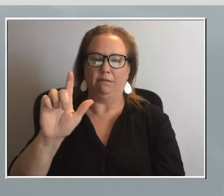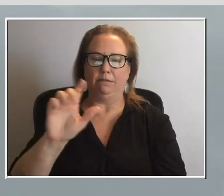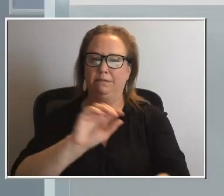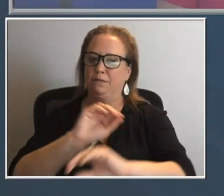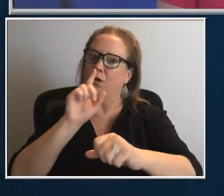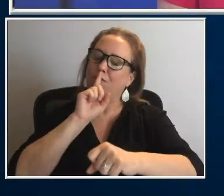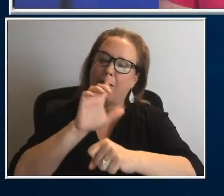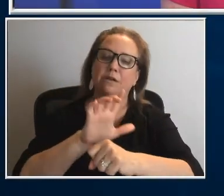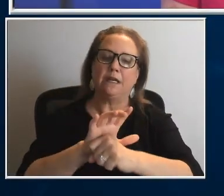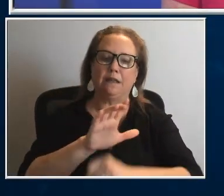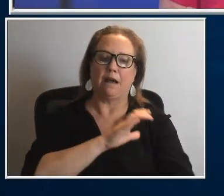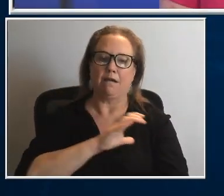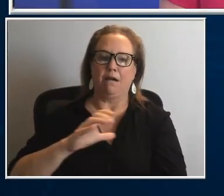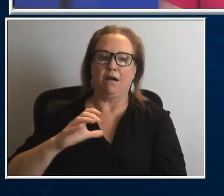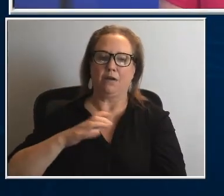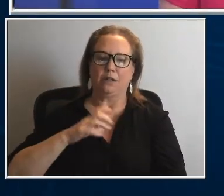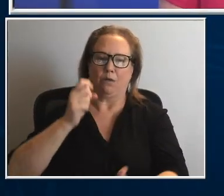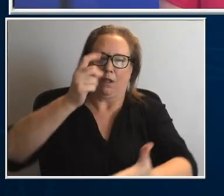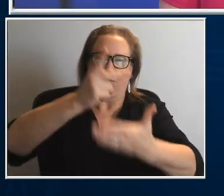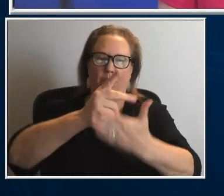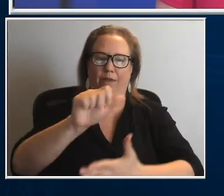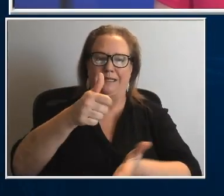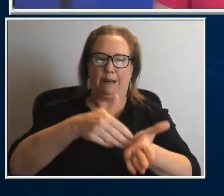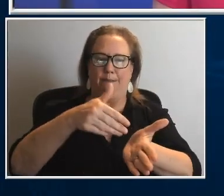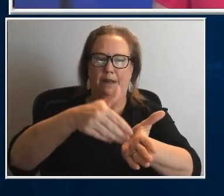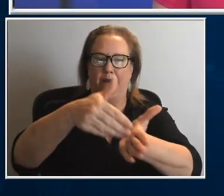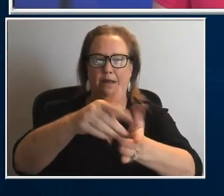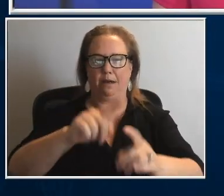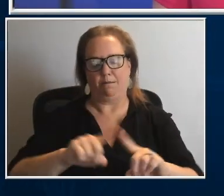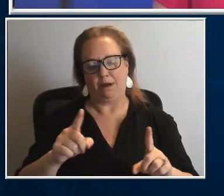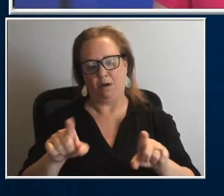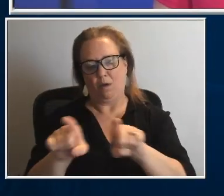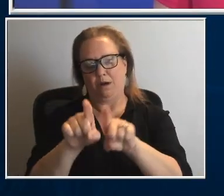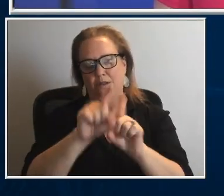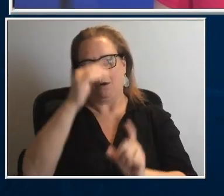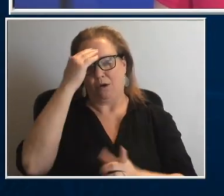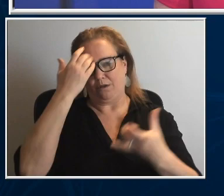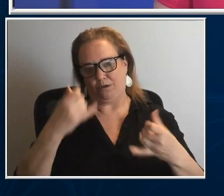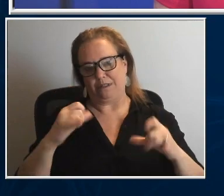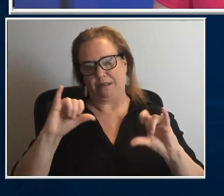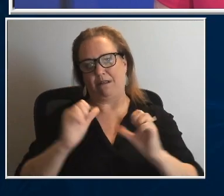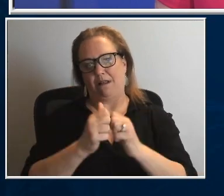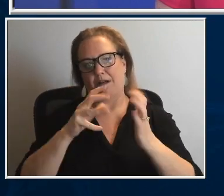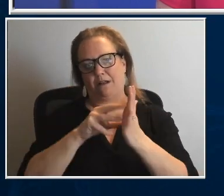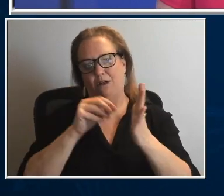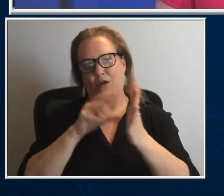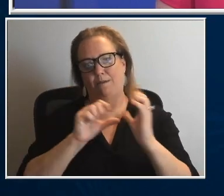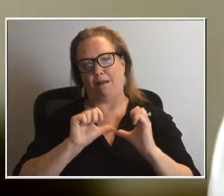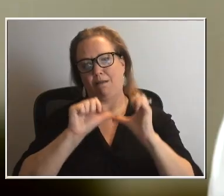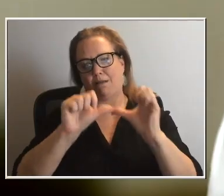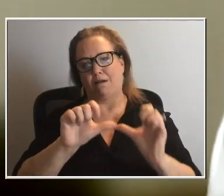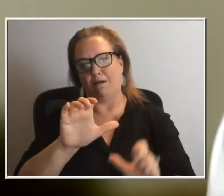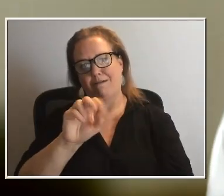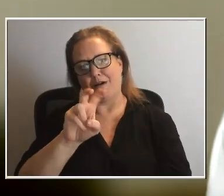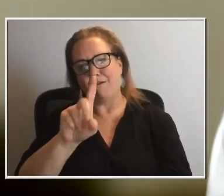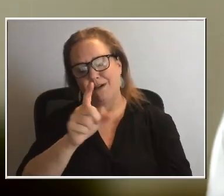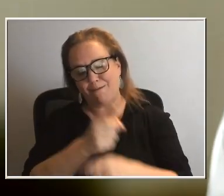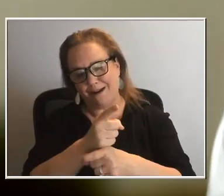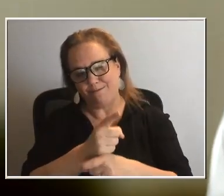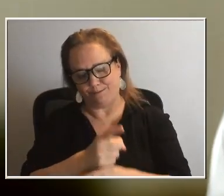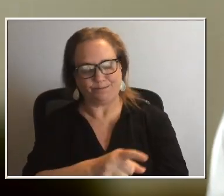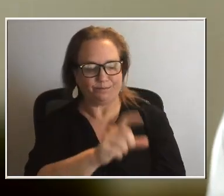that Congress will even approve the $10 billion, but we also know there's still a lot to learn about long COVID, right?